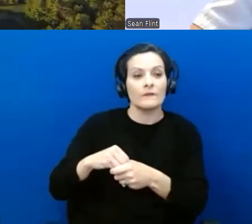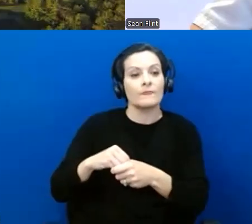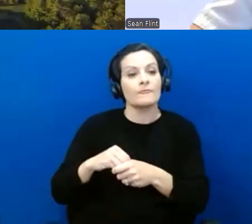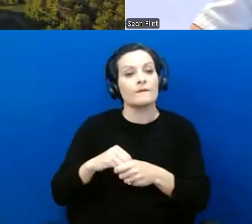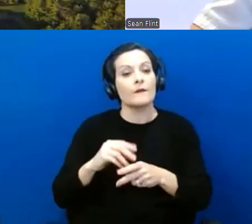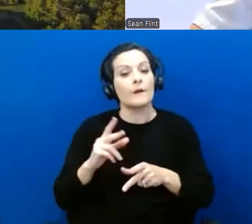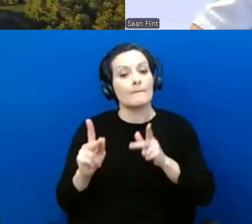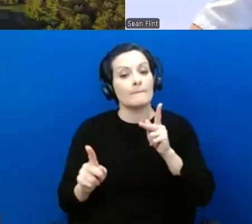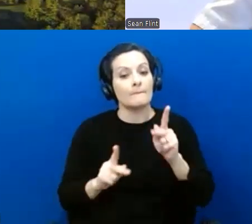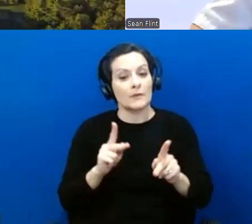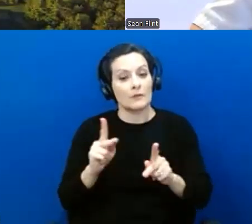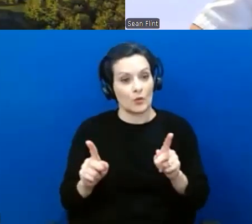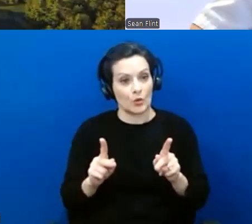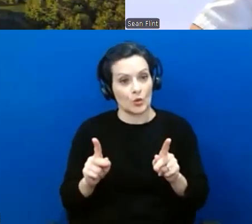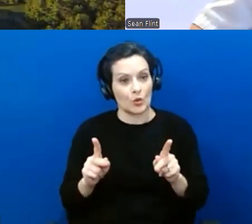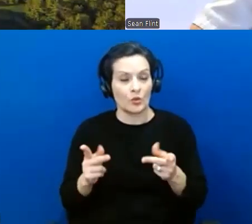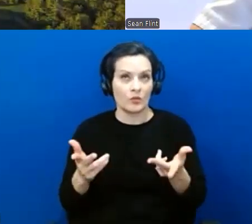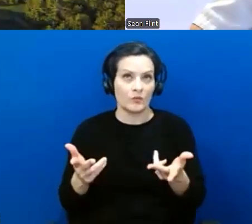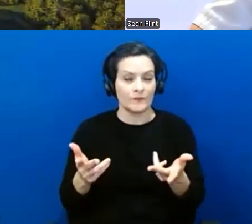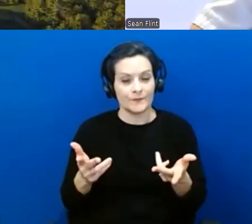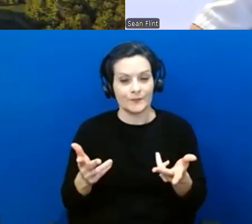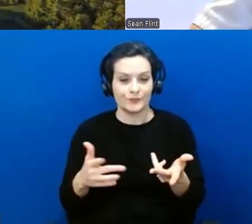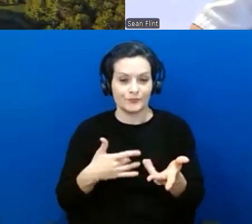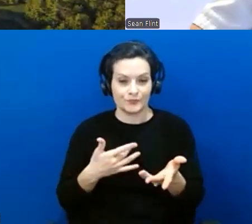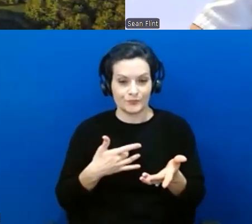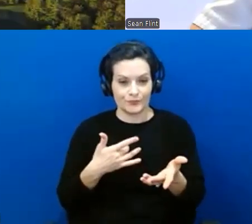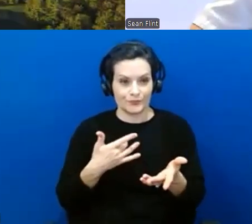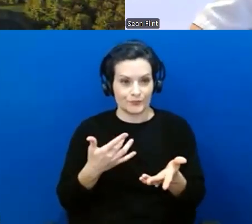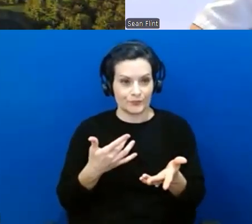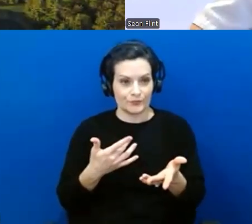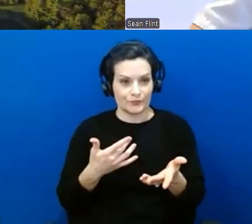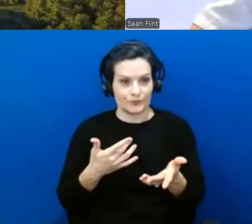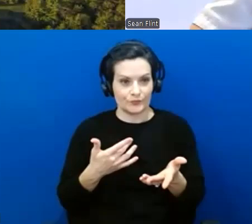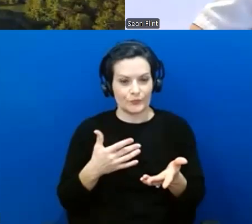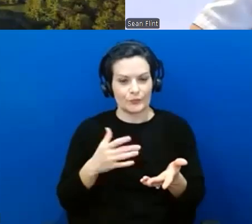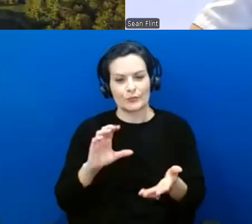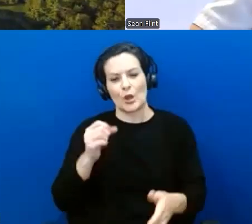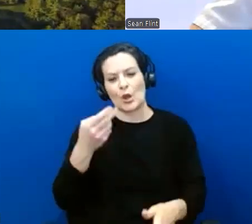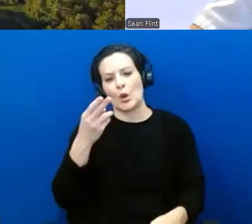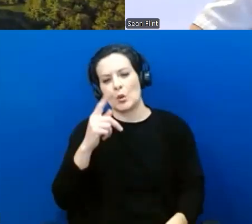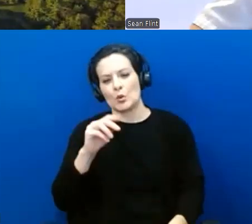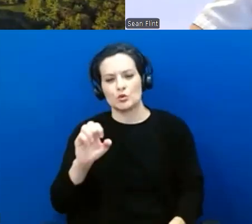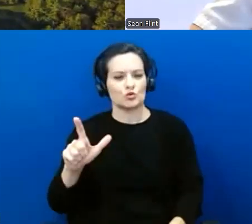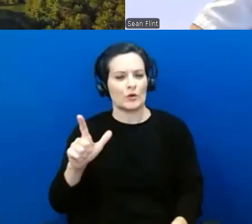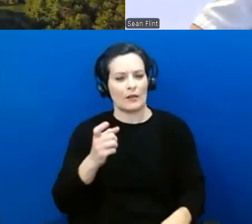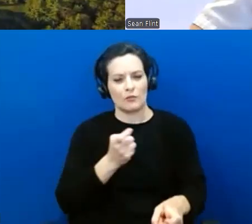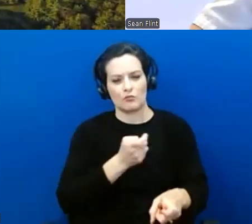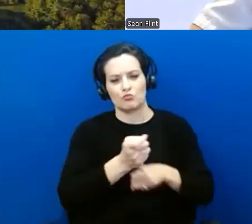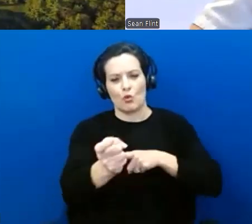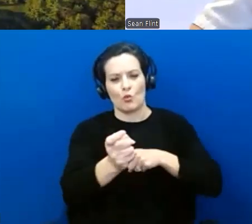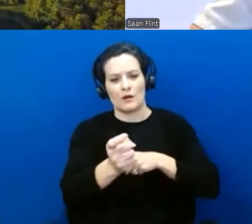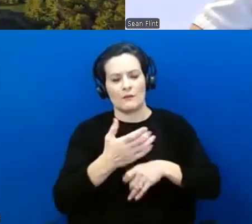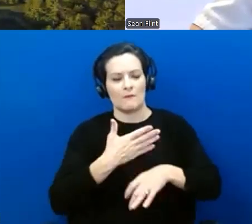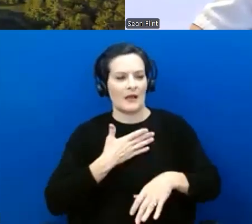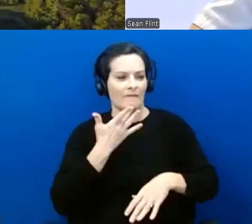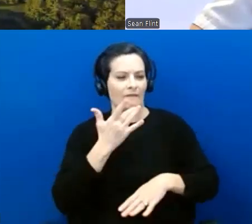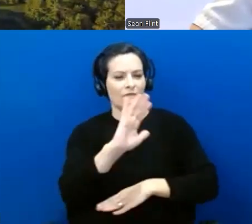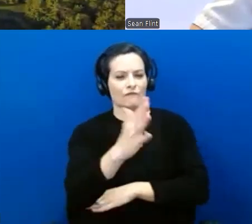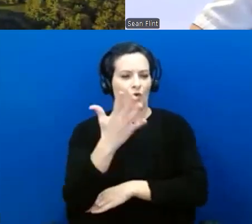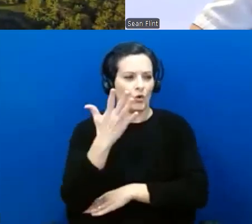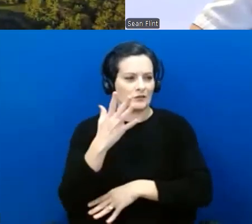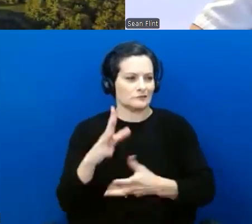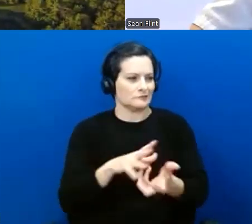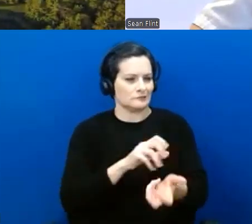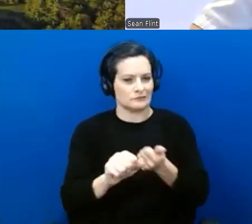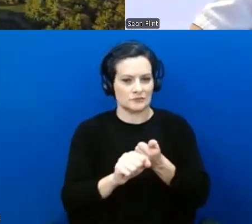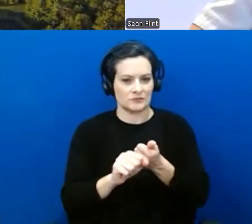way, it's easy to be oh, they screwed up the Burroughs Trail, or they screwed up this forest I love, or whatever. people think